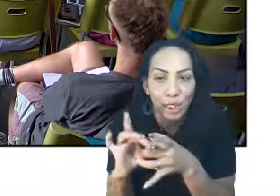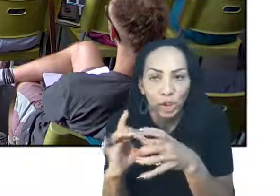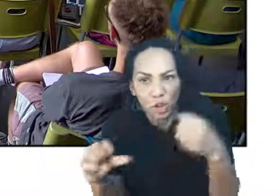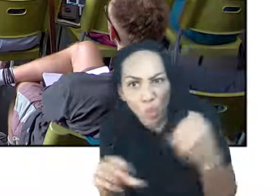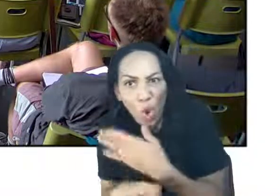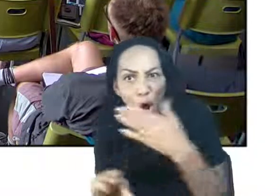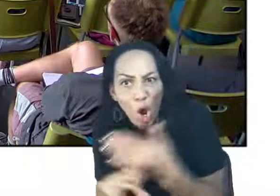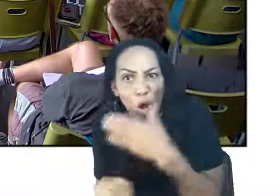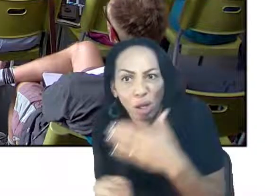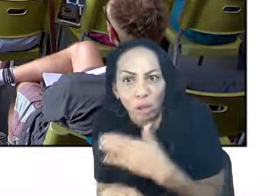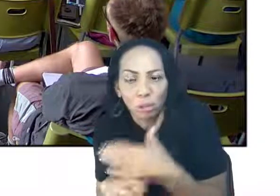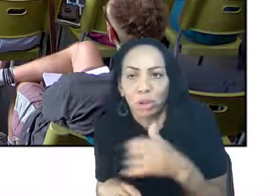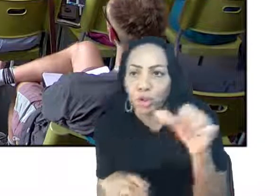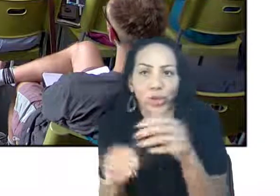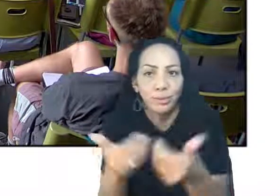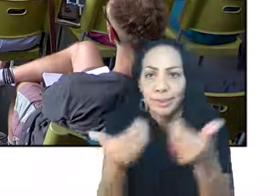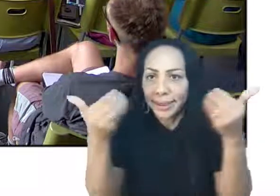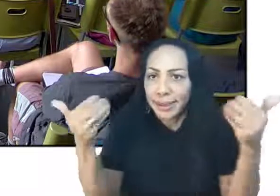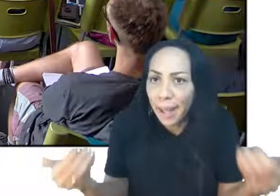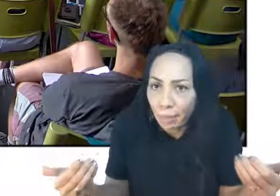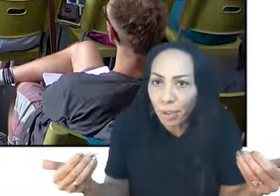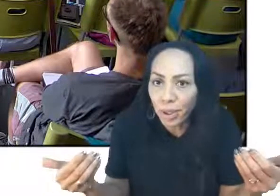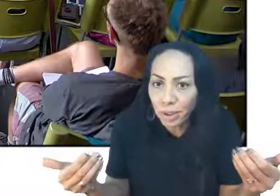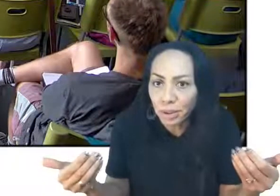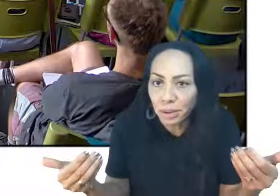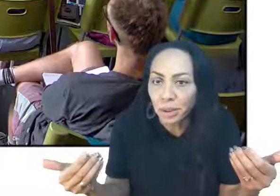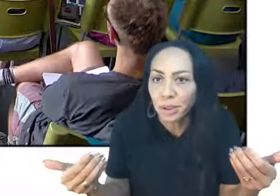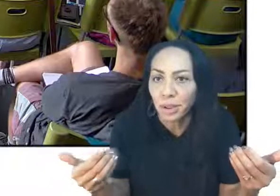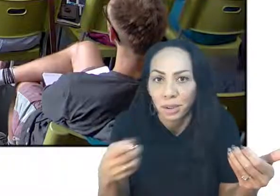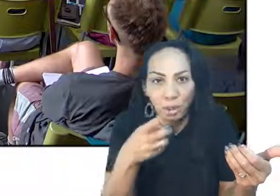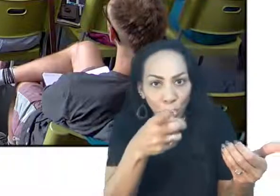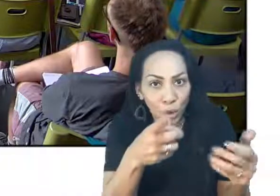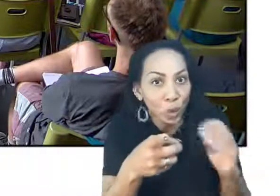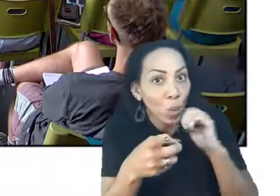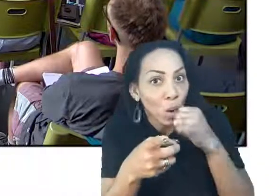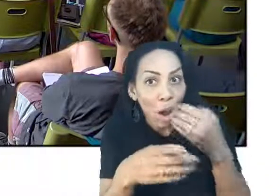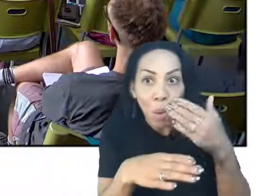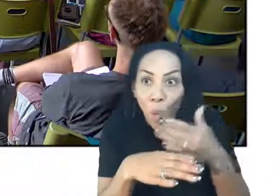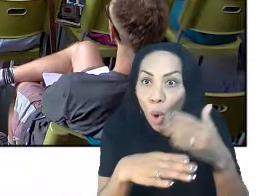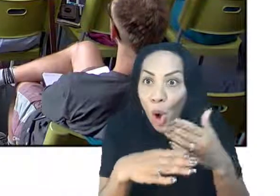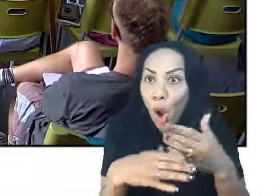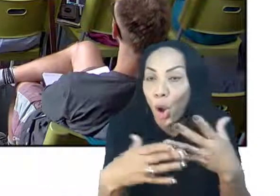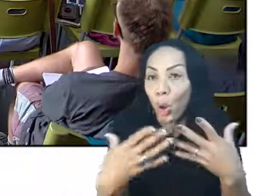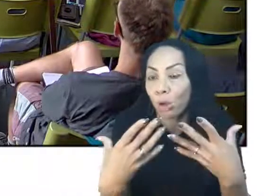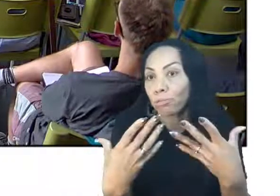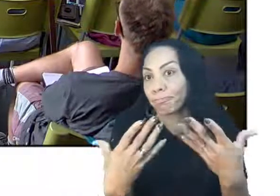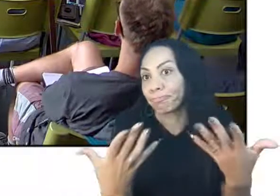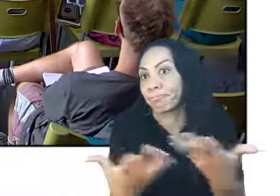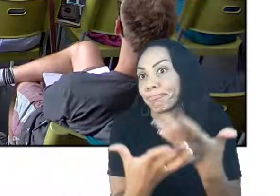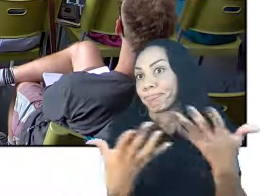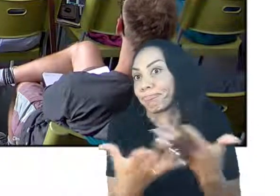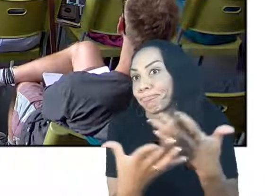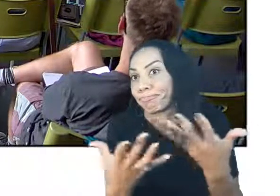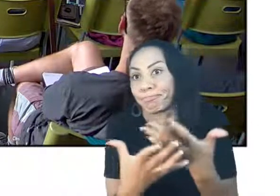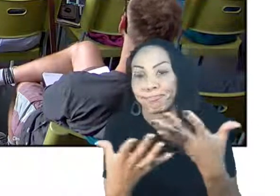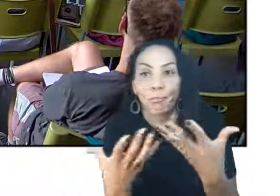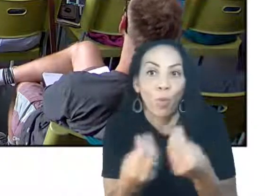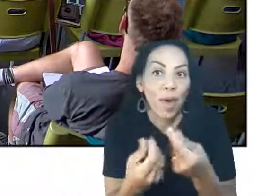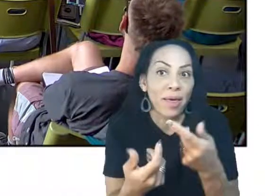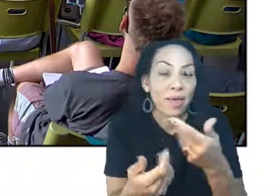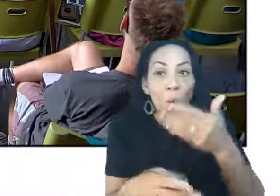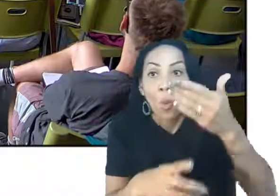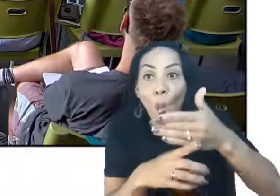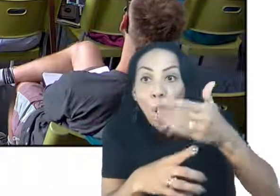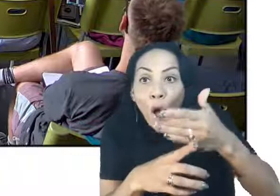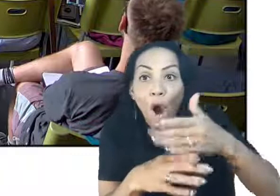had any conversations, or if you're thinking about doing any work about rest in the workplace and making that more